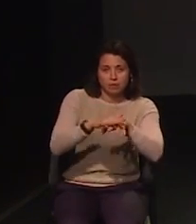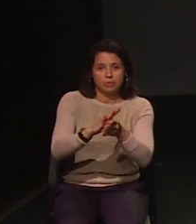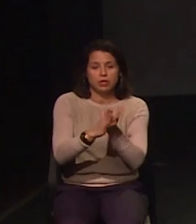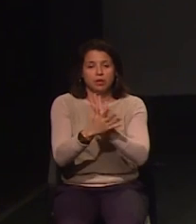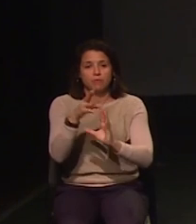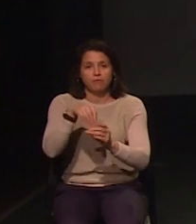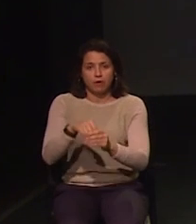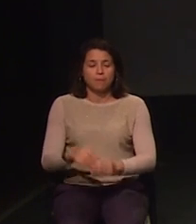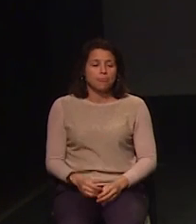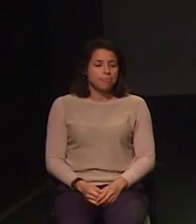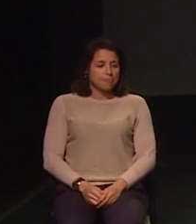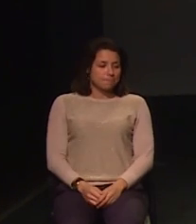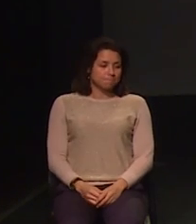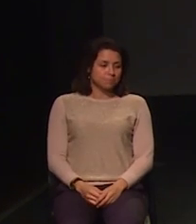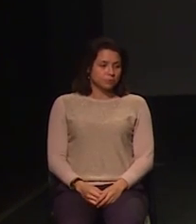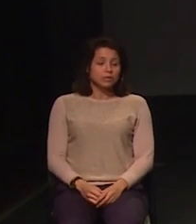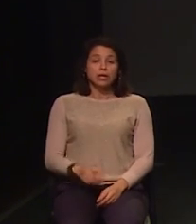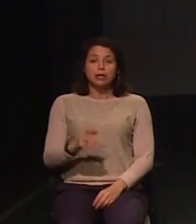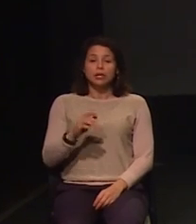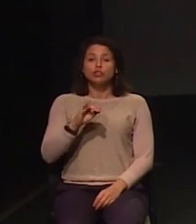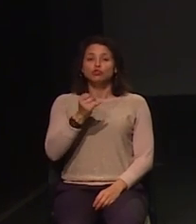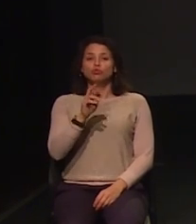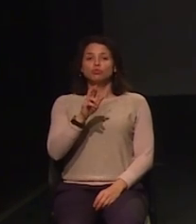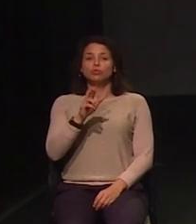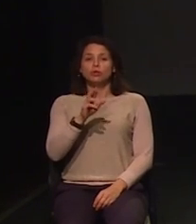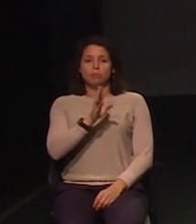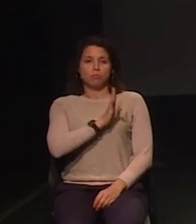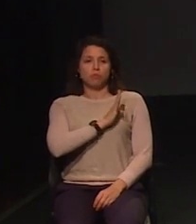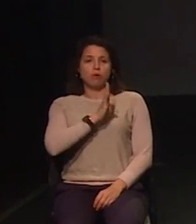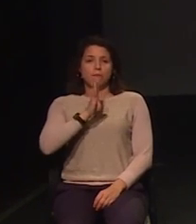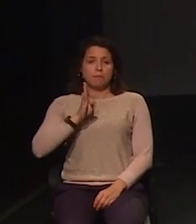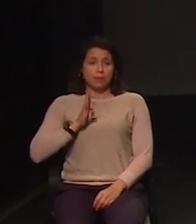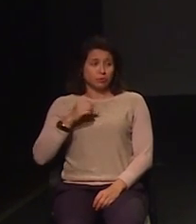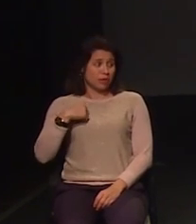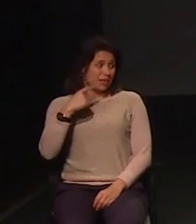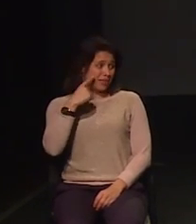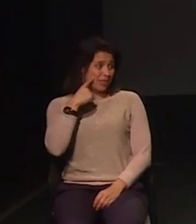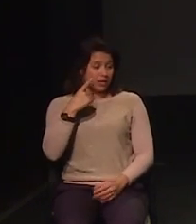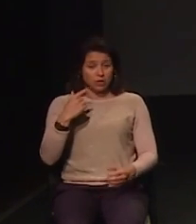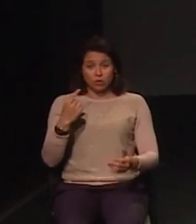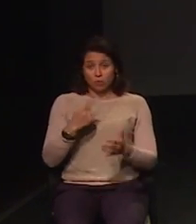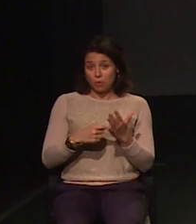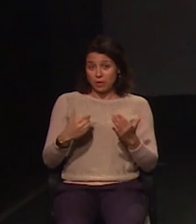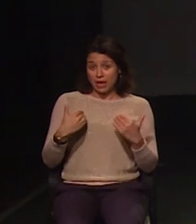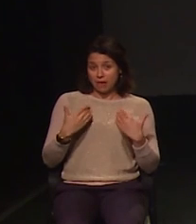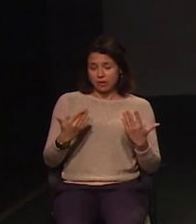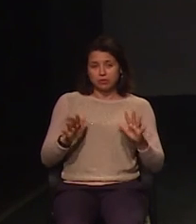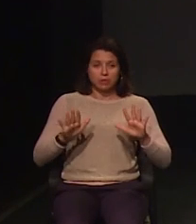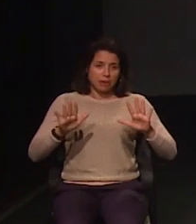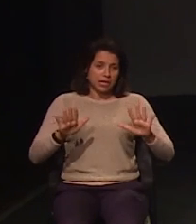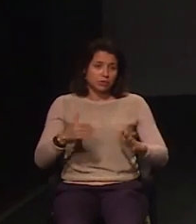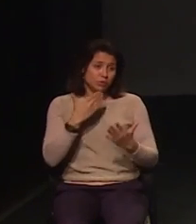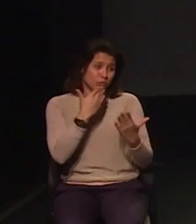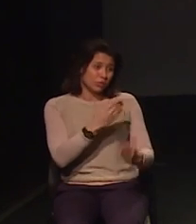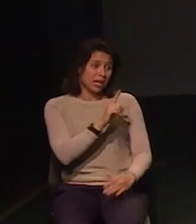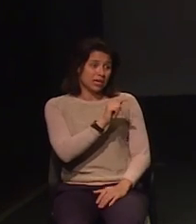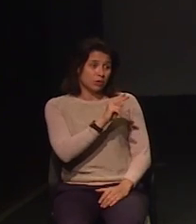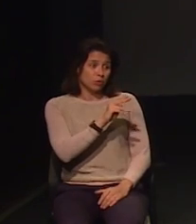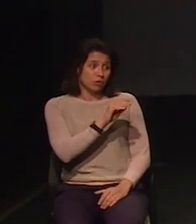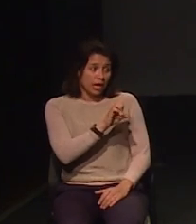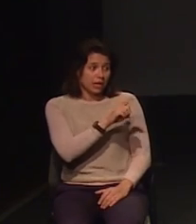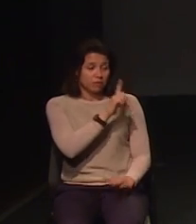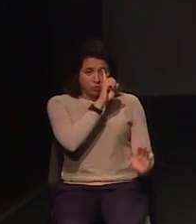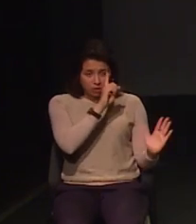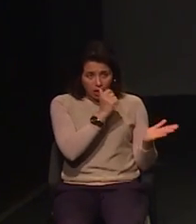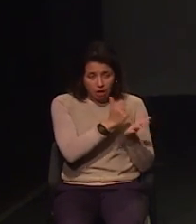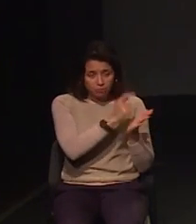the junior committee of this organization is stunning. So thank you, Lane, for putting that together. I think it's the way of the future. I